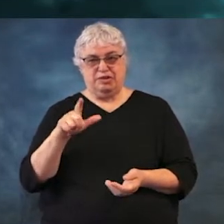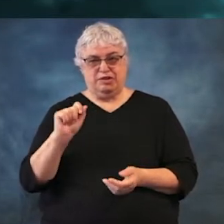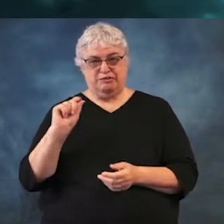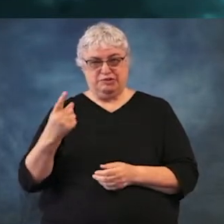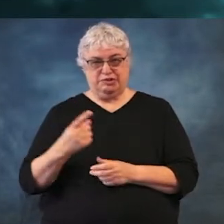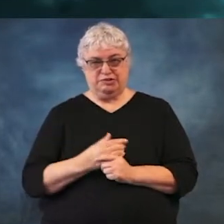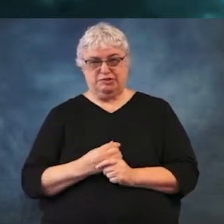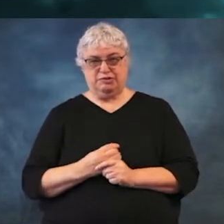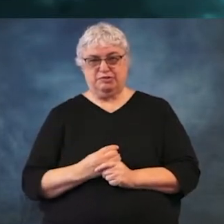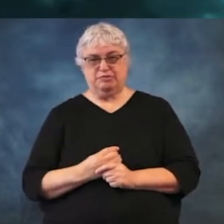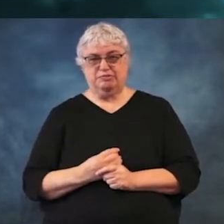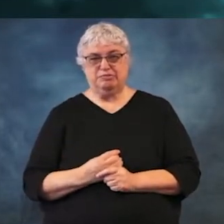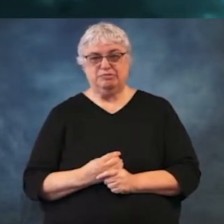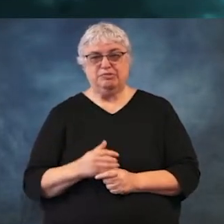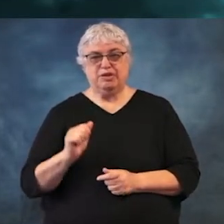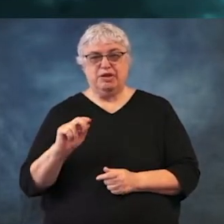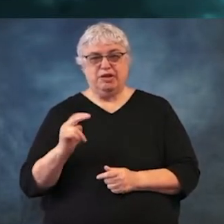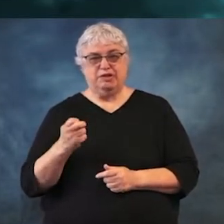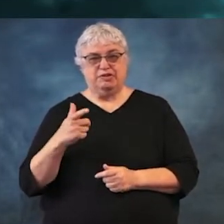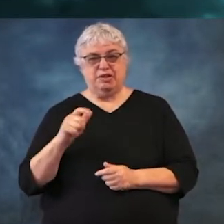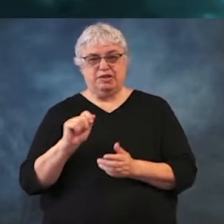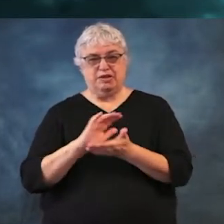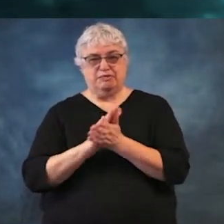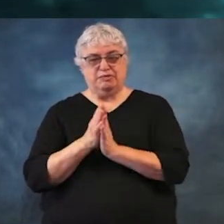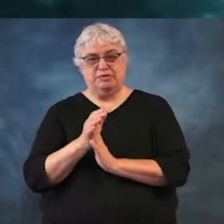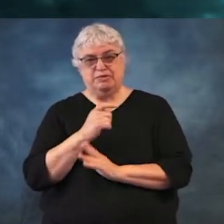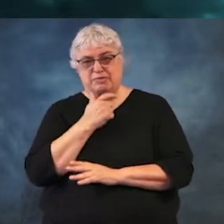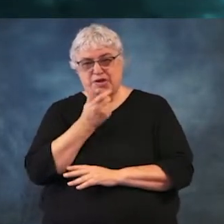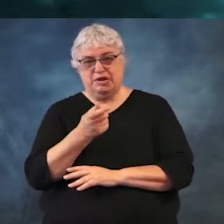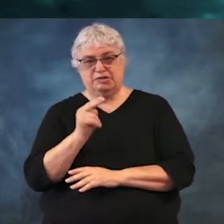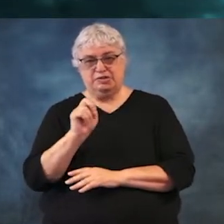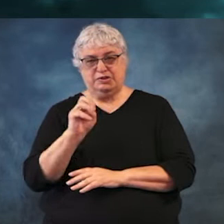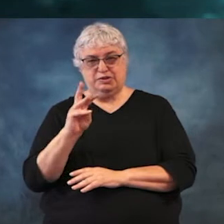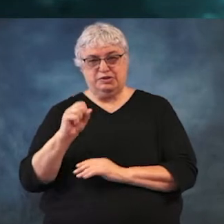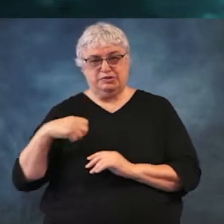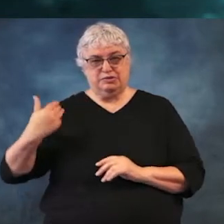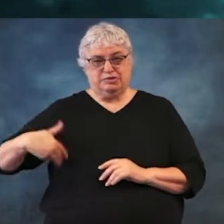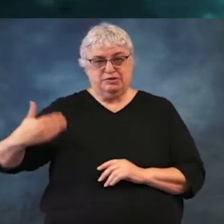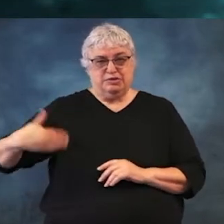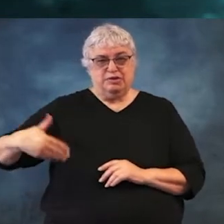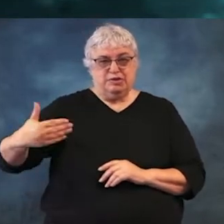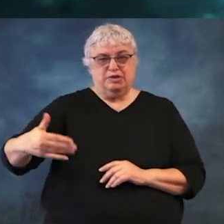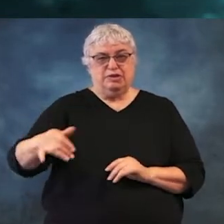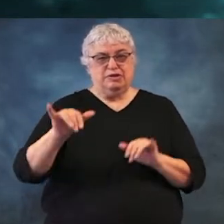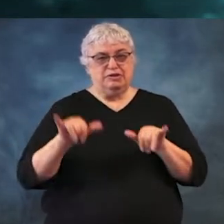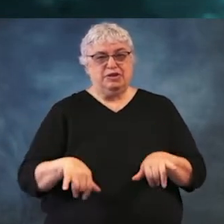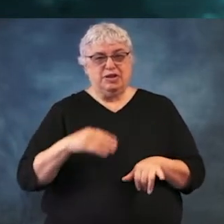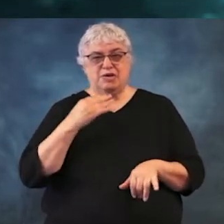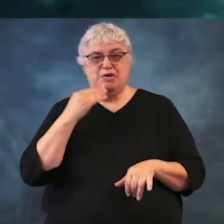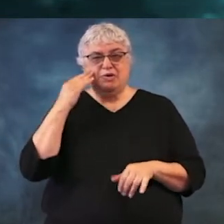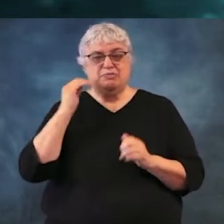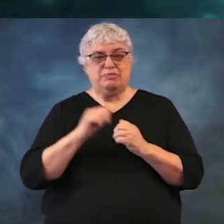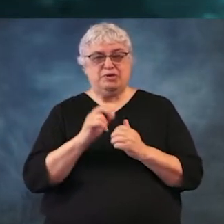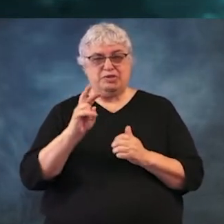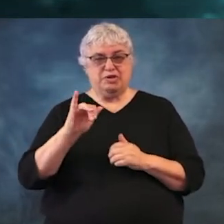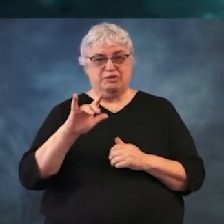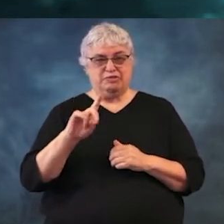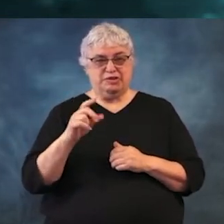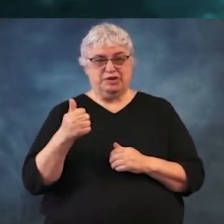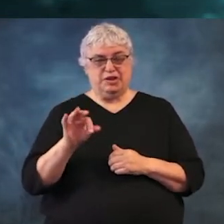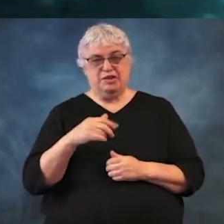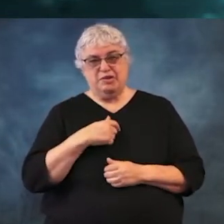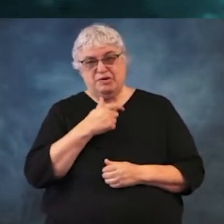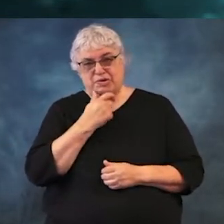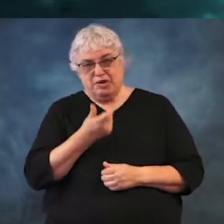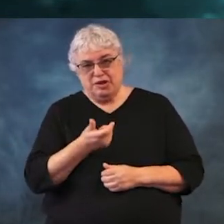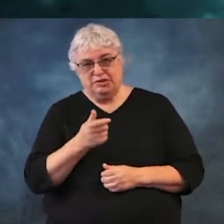with you? Yeah, I've definitely turned into a news junkie since staying home with COVID. I'm constantly